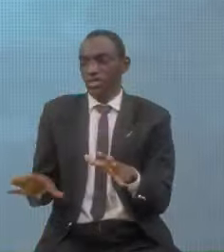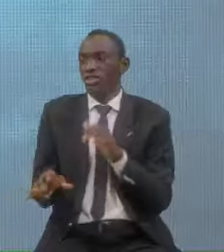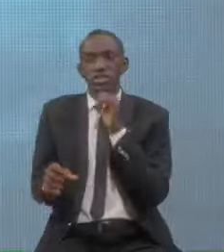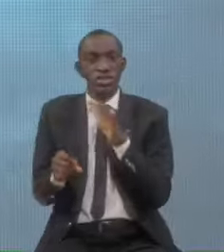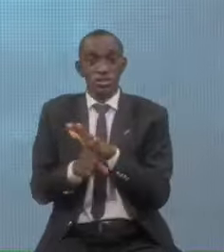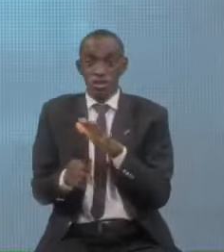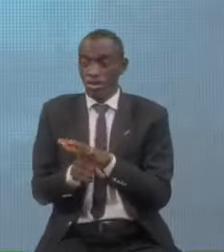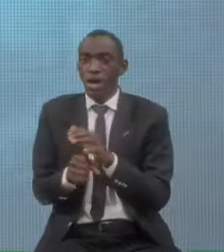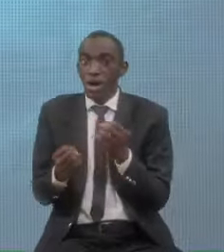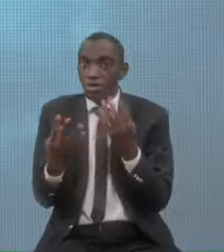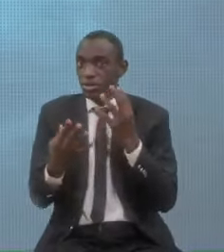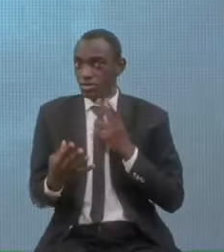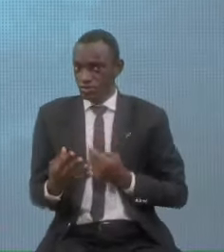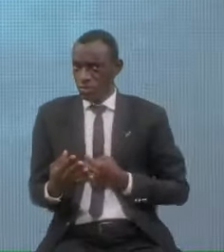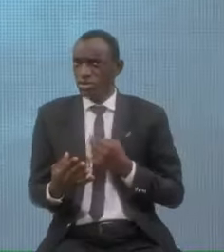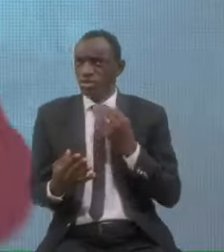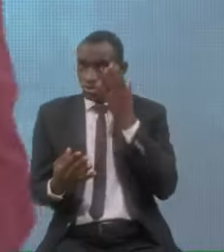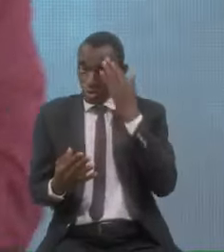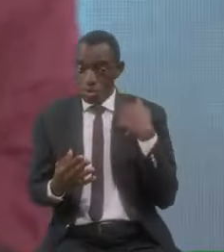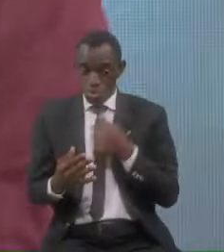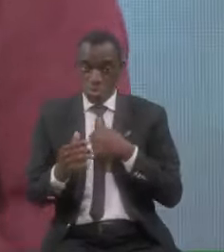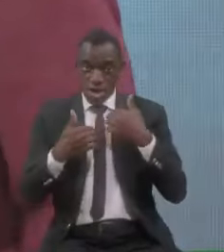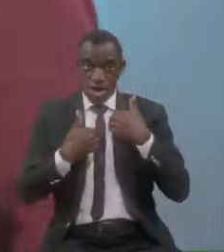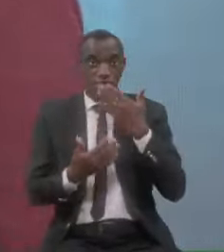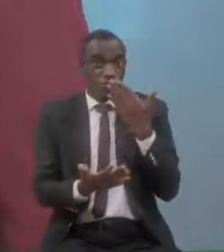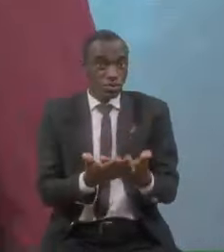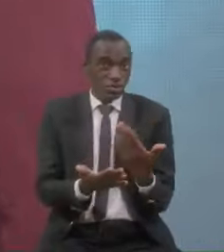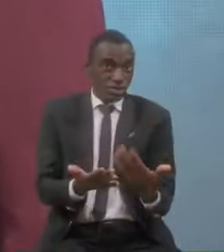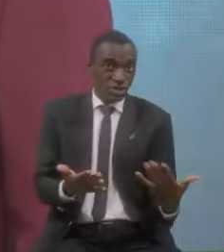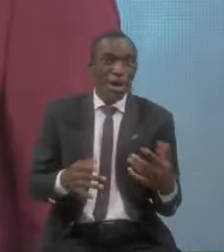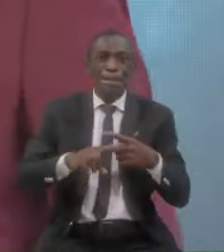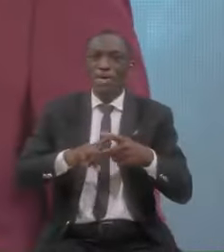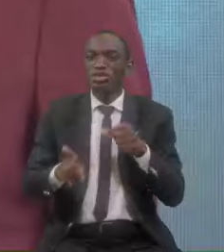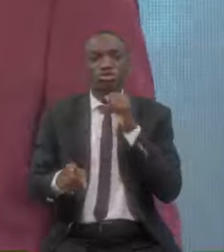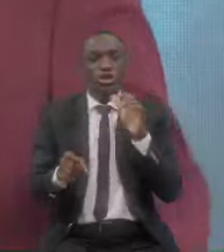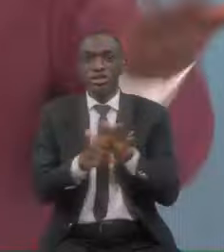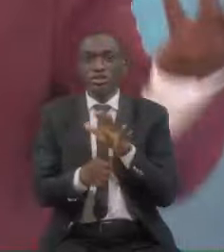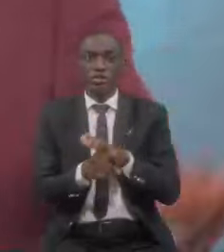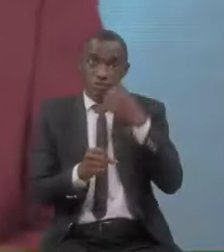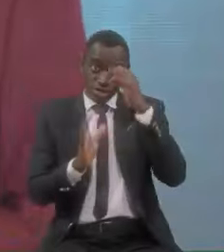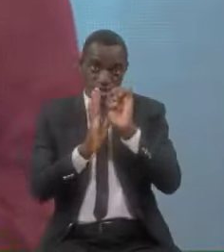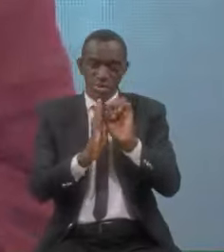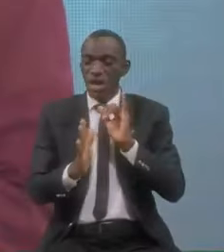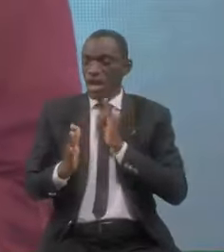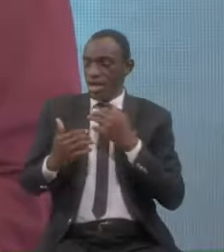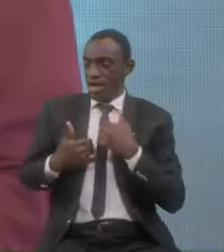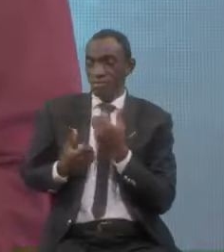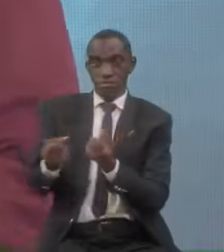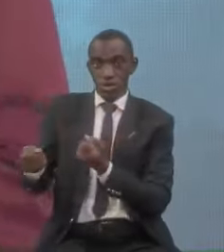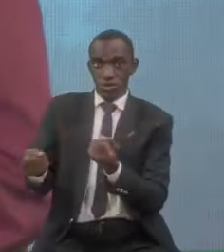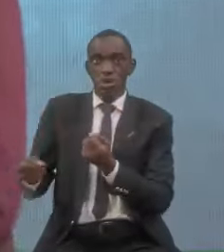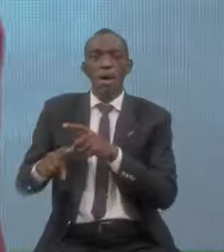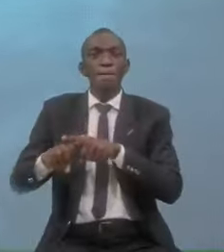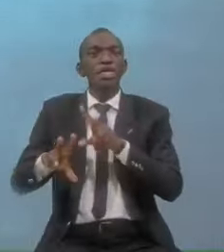and yet it's not enough? I have a car, but I don't have a driving license. The car is good, but it's not